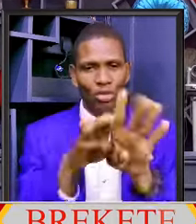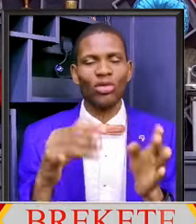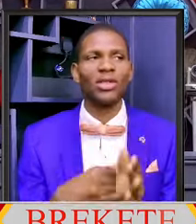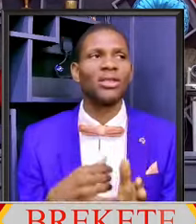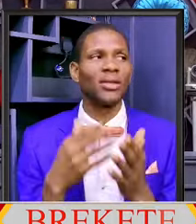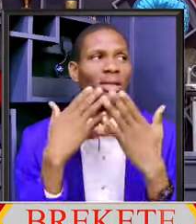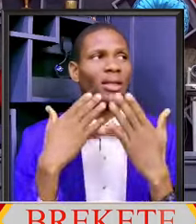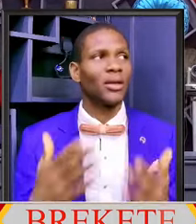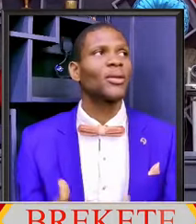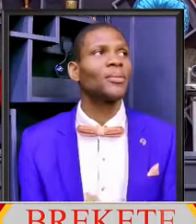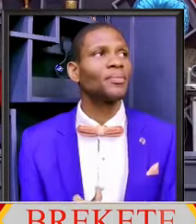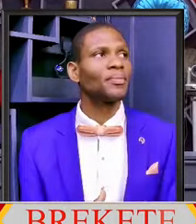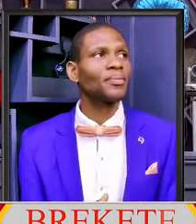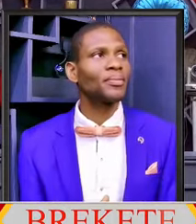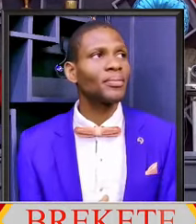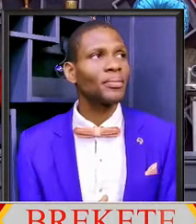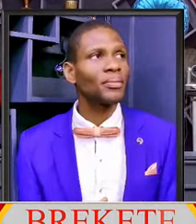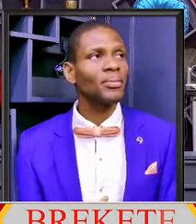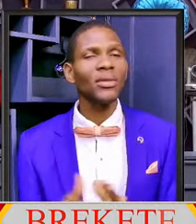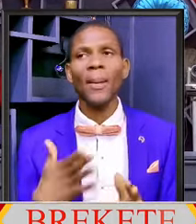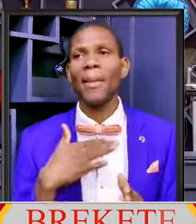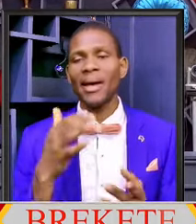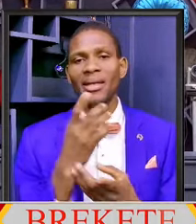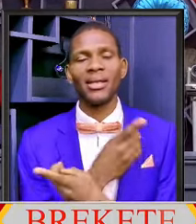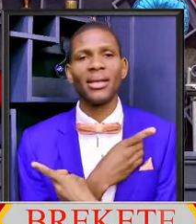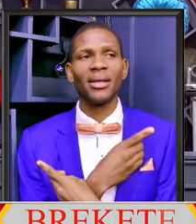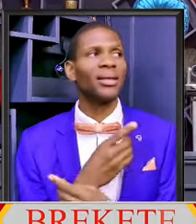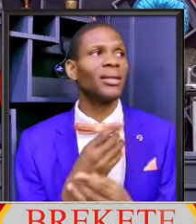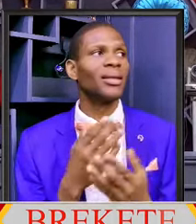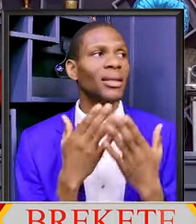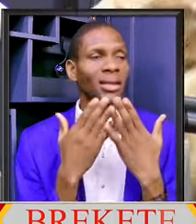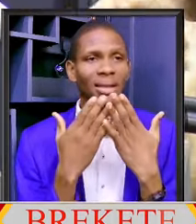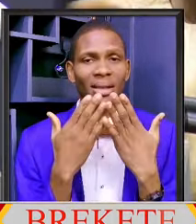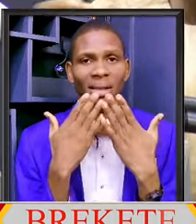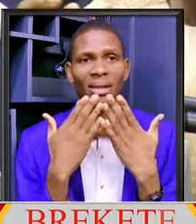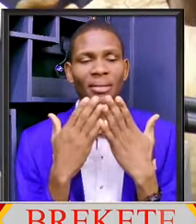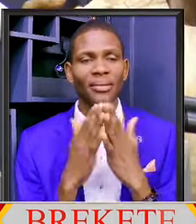sir. My dear. Yes, sir.